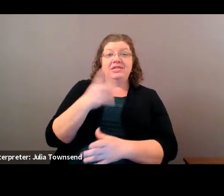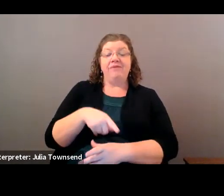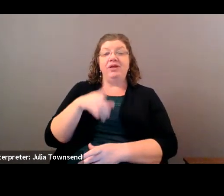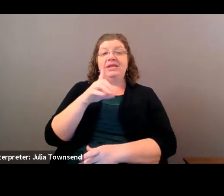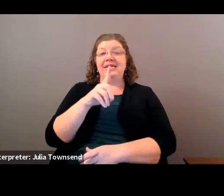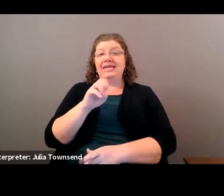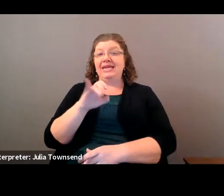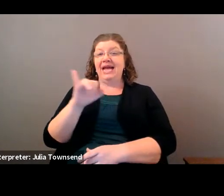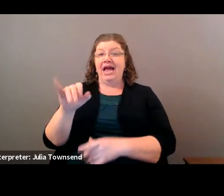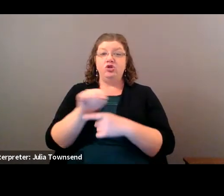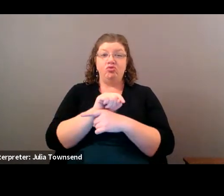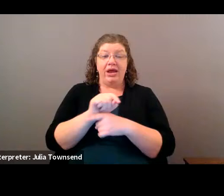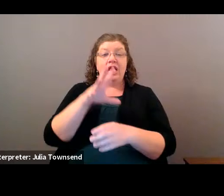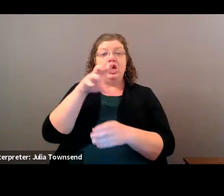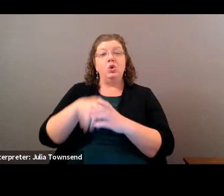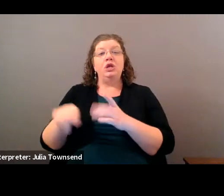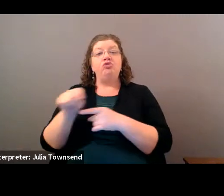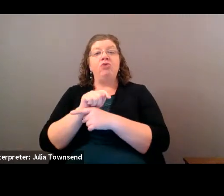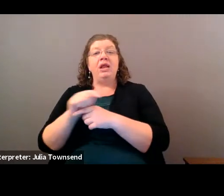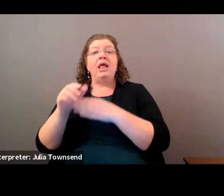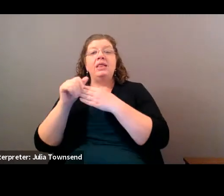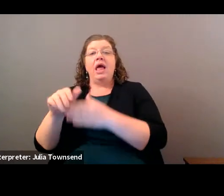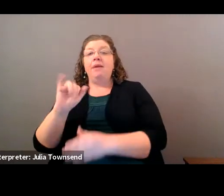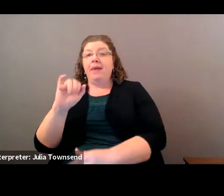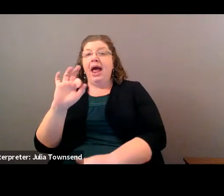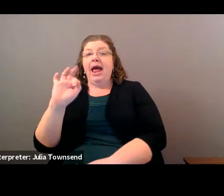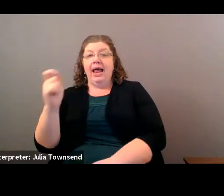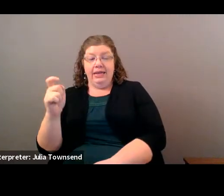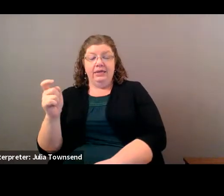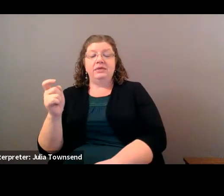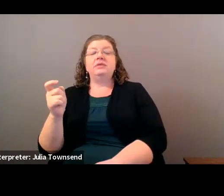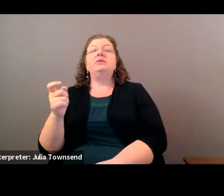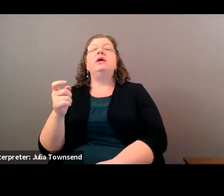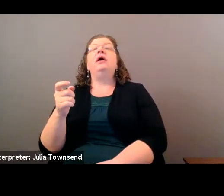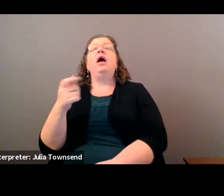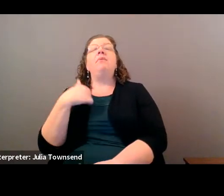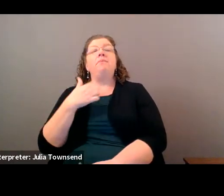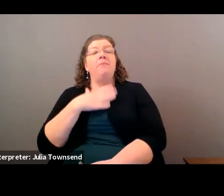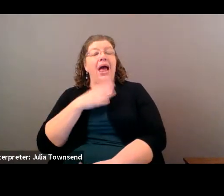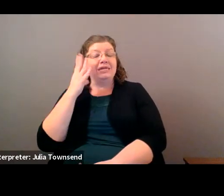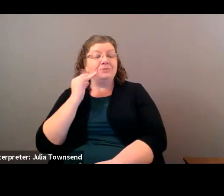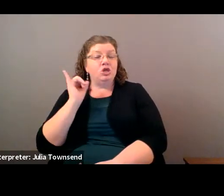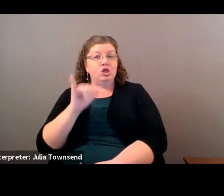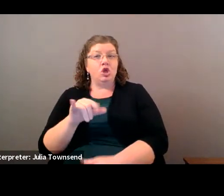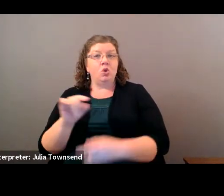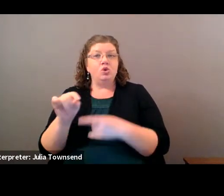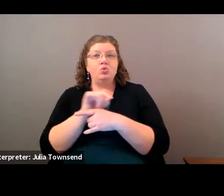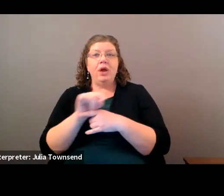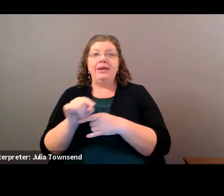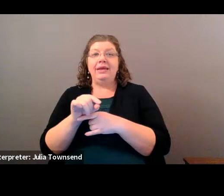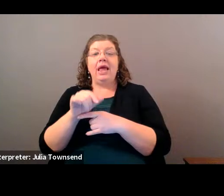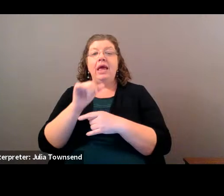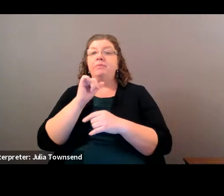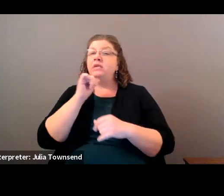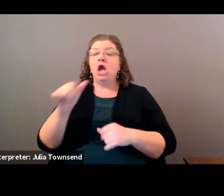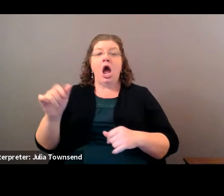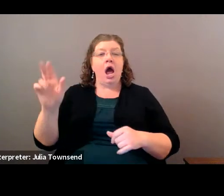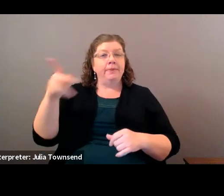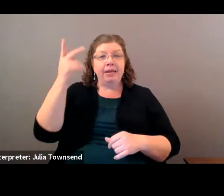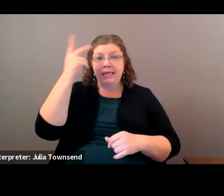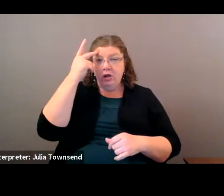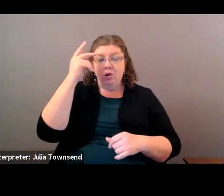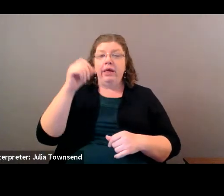trainings, including training led by Allied to Accomplice. In my experience, these training sessions have been non-political,